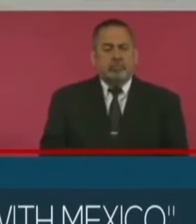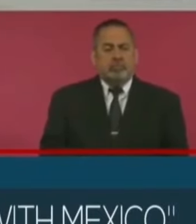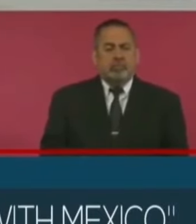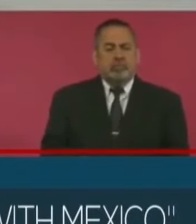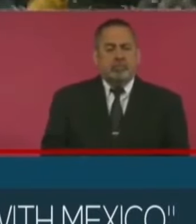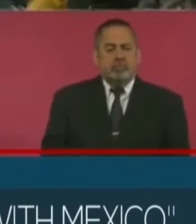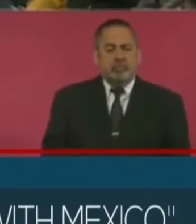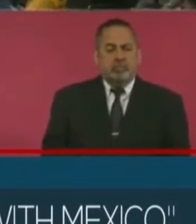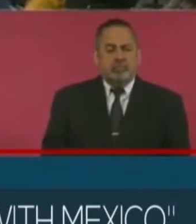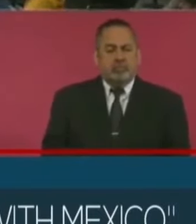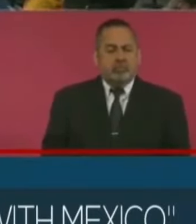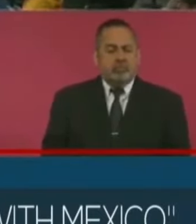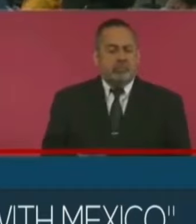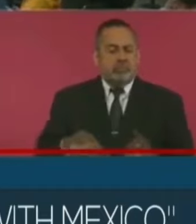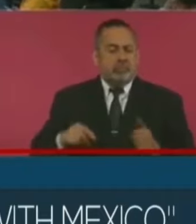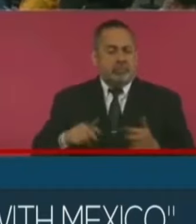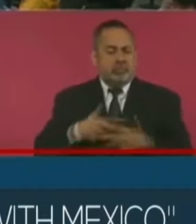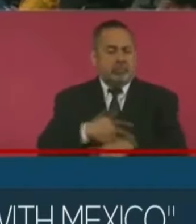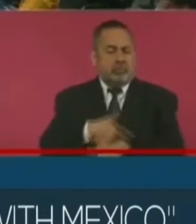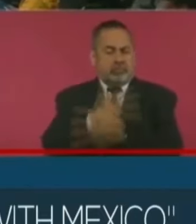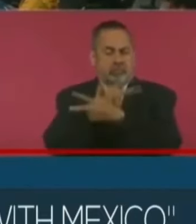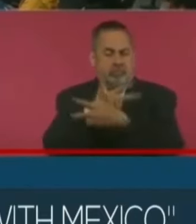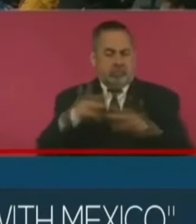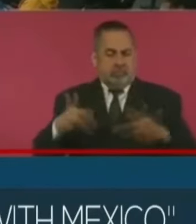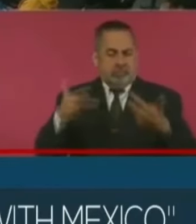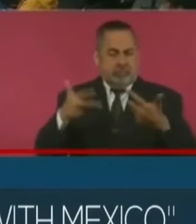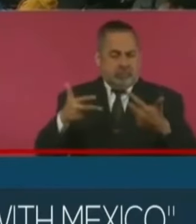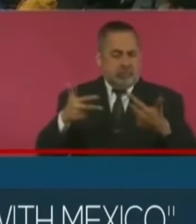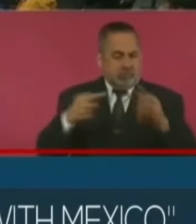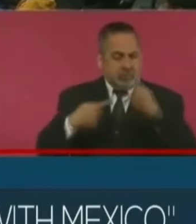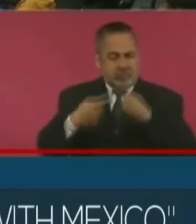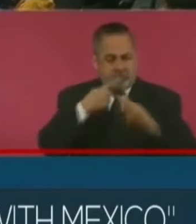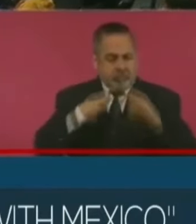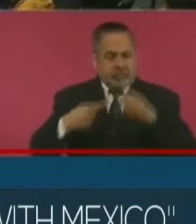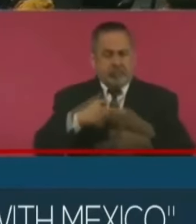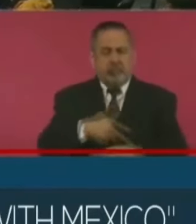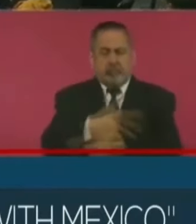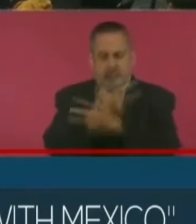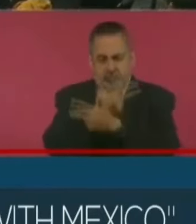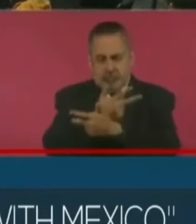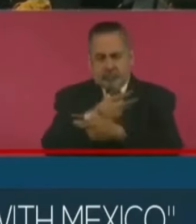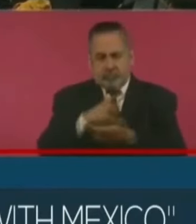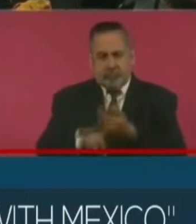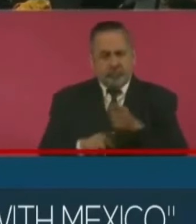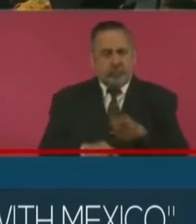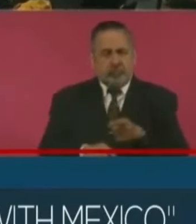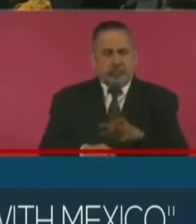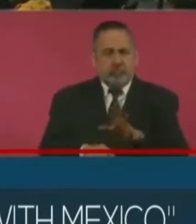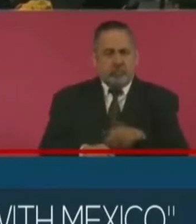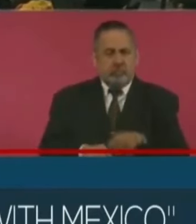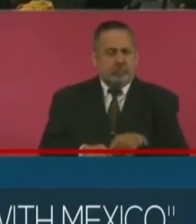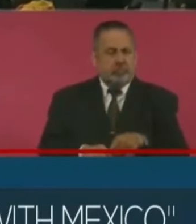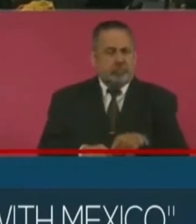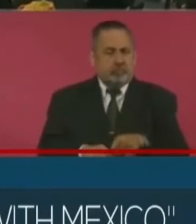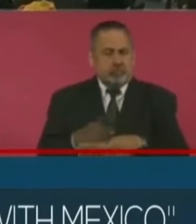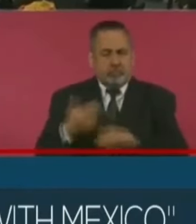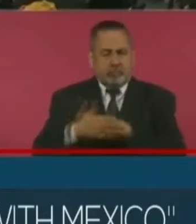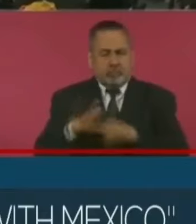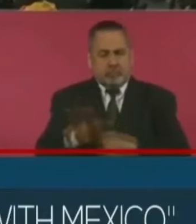conference, which is being convened by the President of Honduras, Xiomara